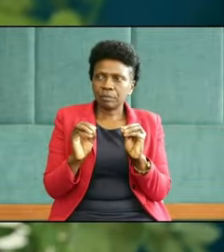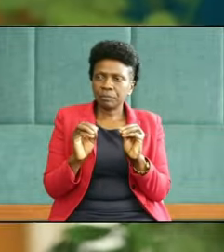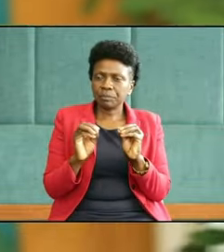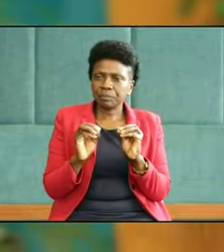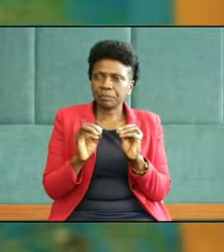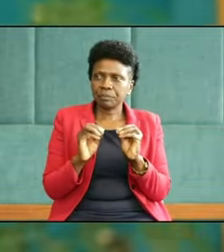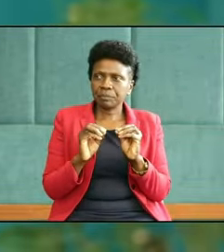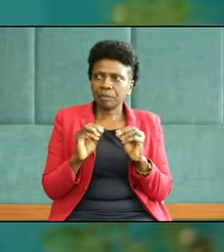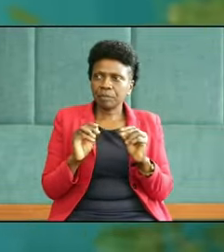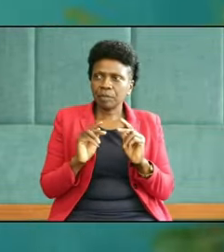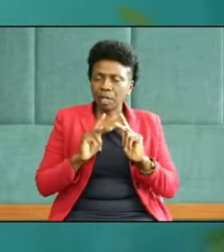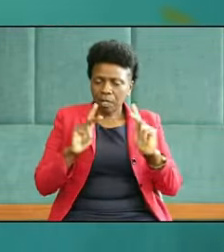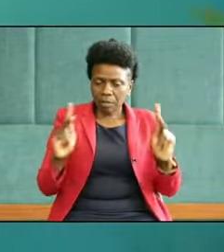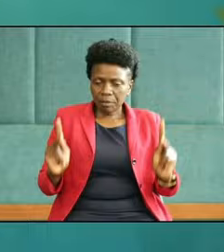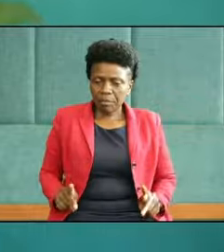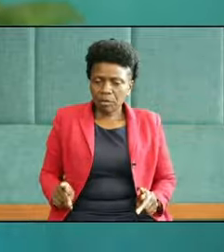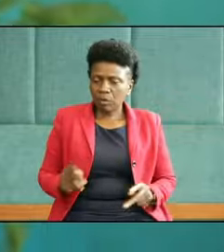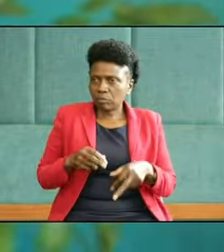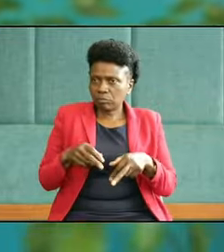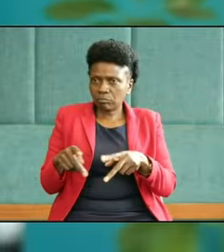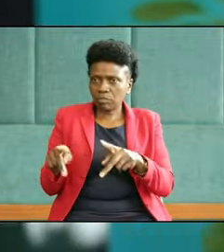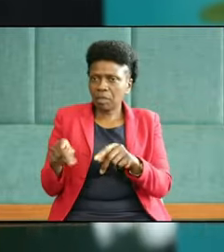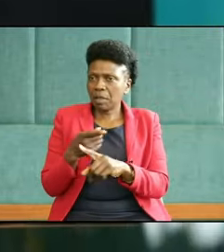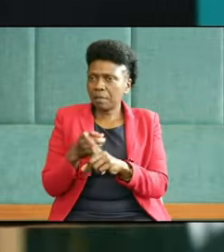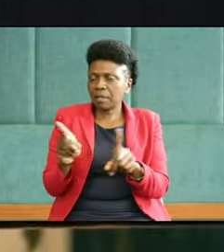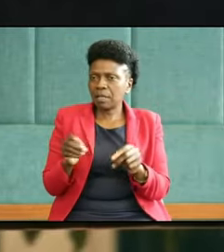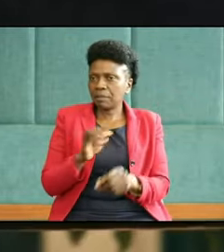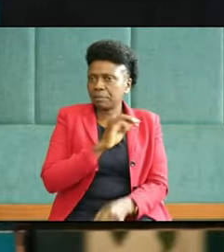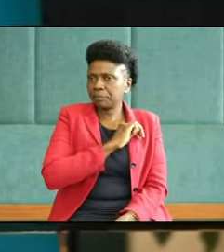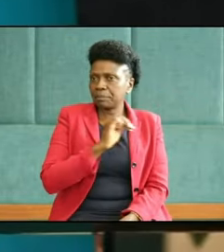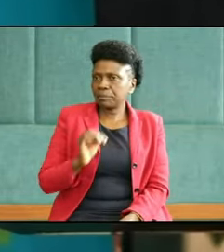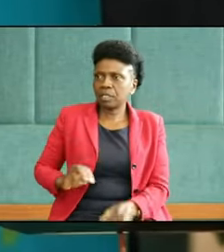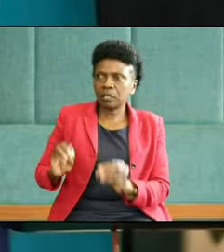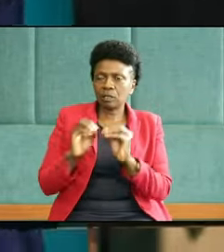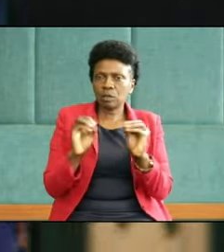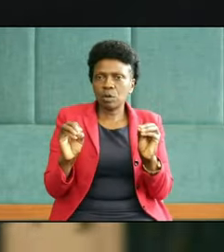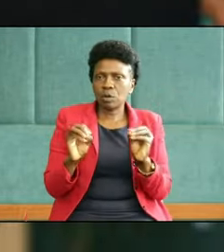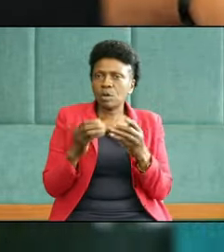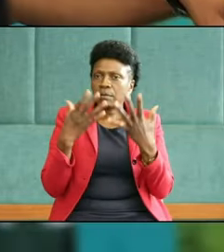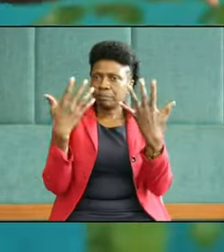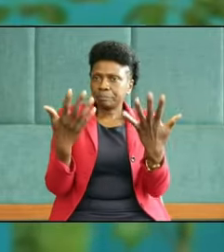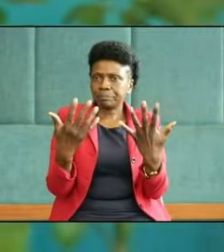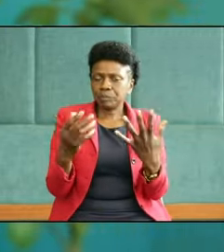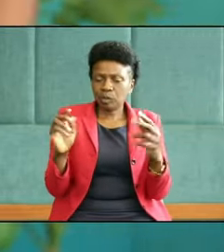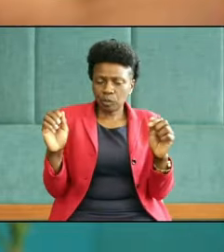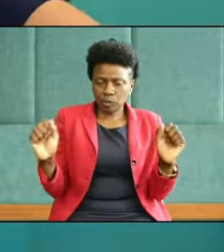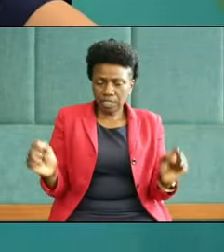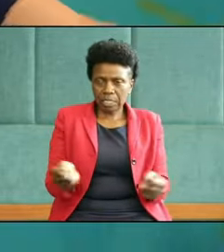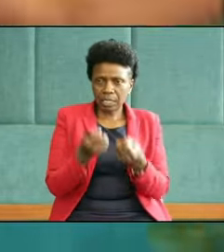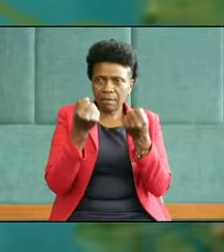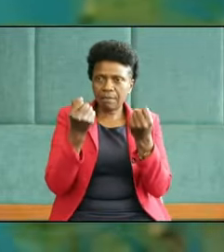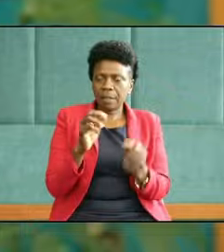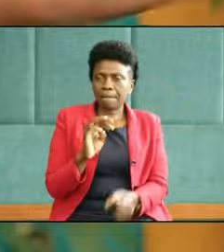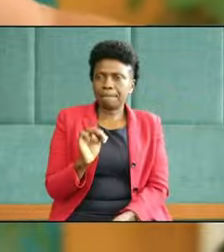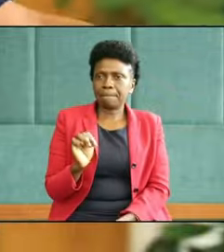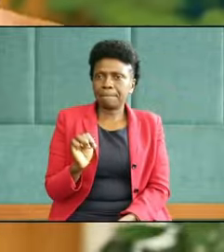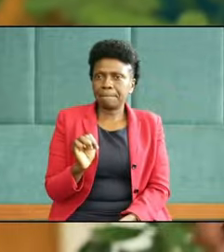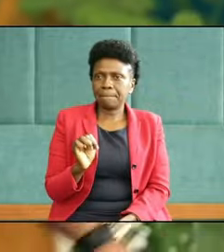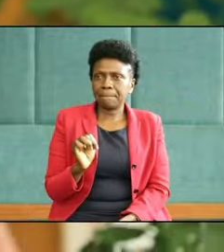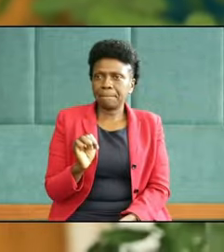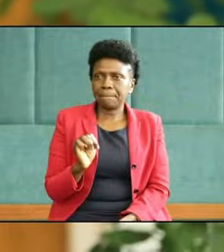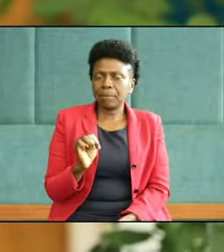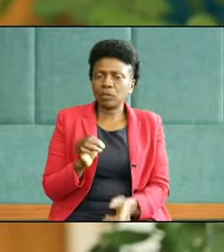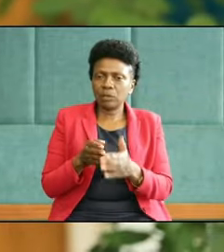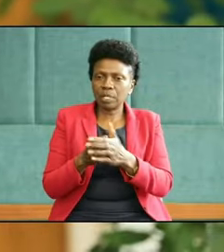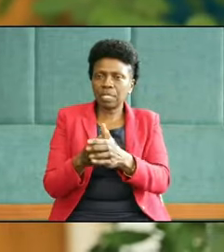in. You have ability. You have capability. You have the potential to redeem them, to save them, to aid